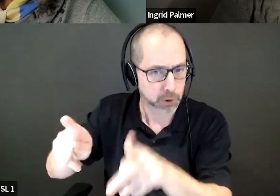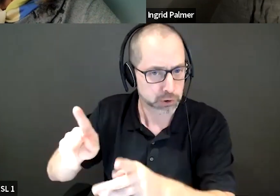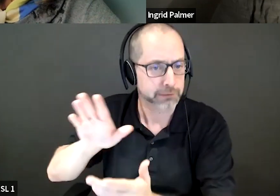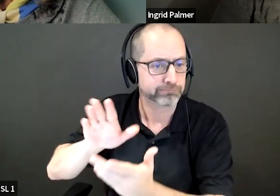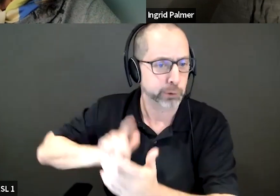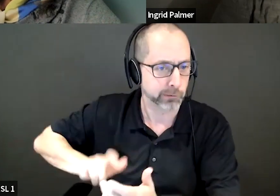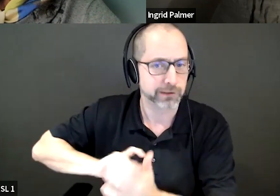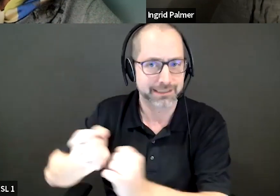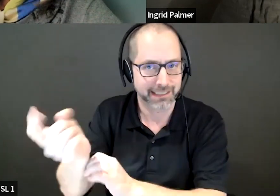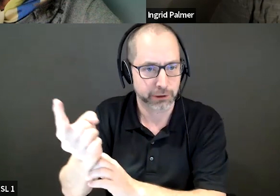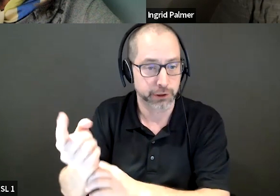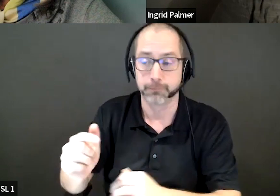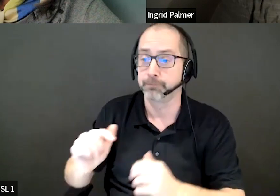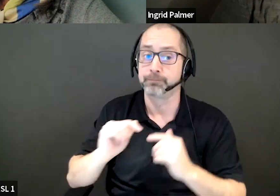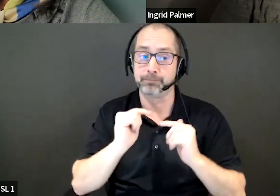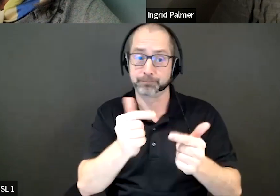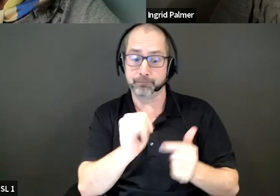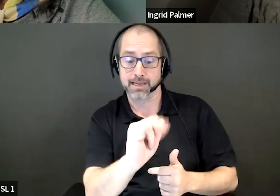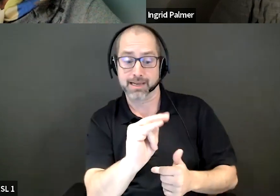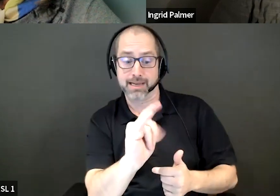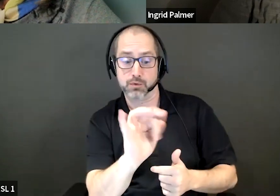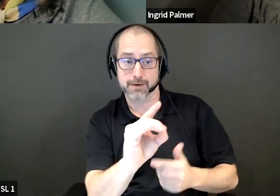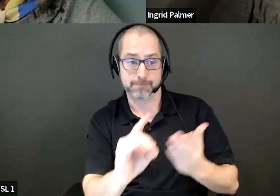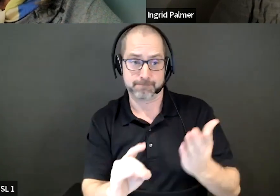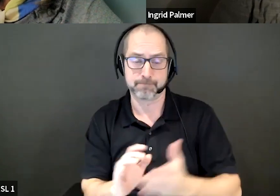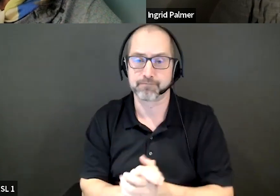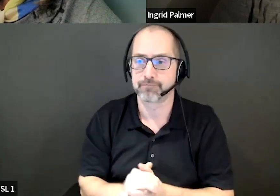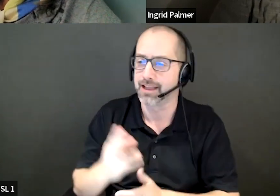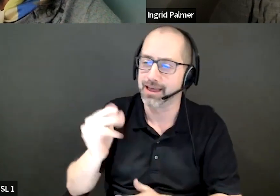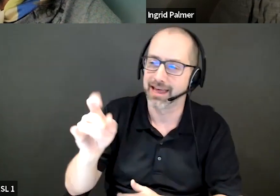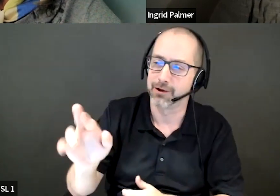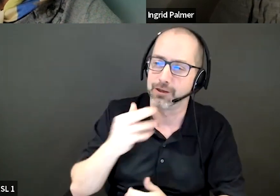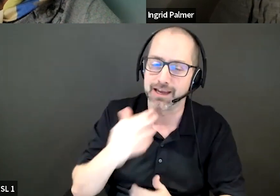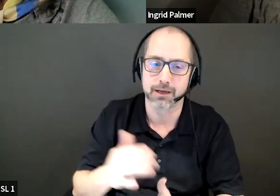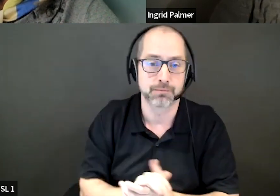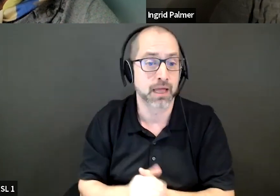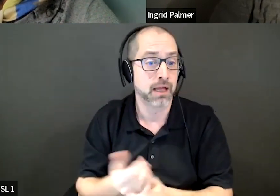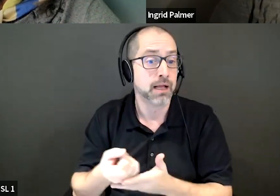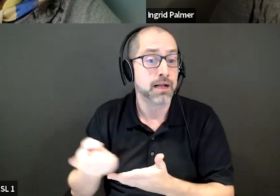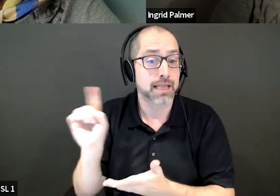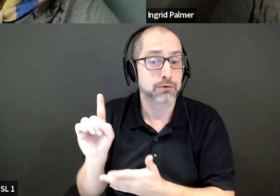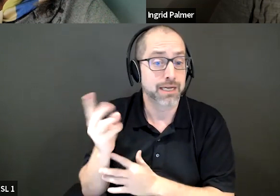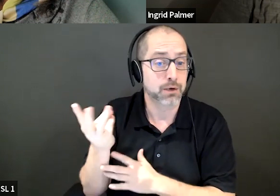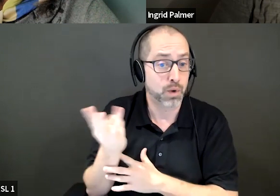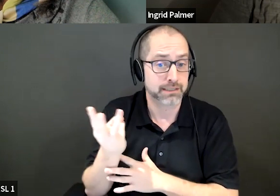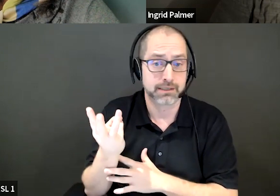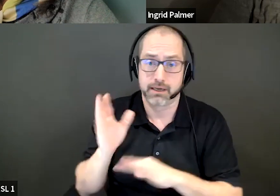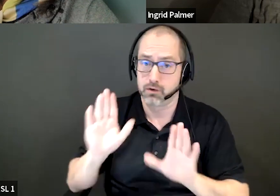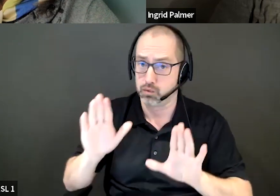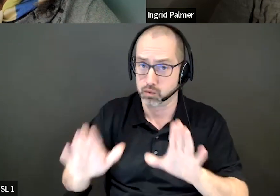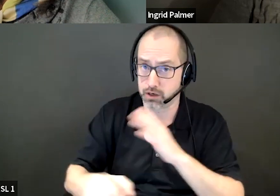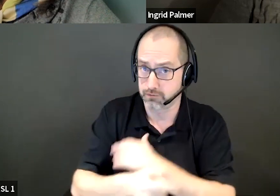Ingrid? Thank you, Heather. Last Wednesday was another spectacular day of